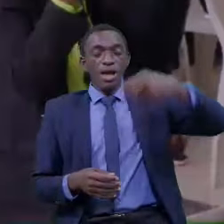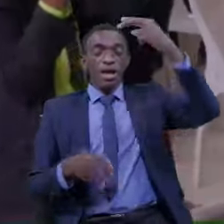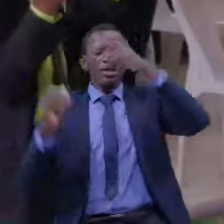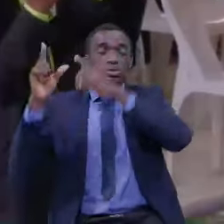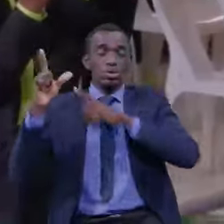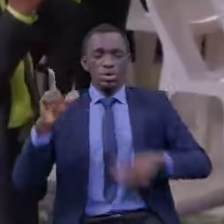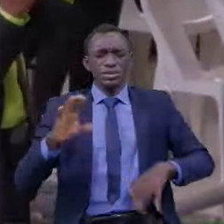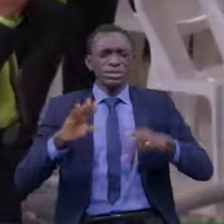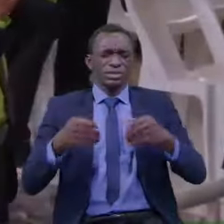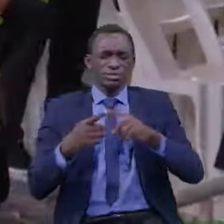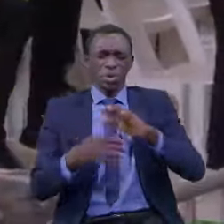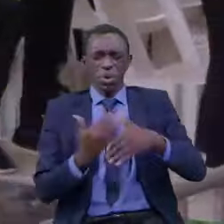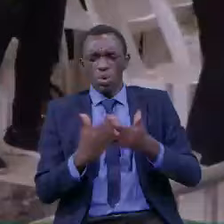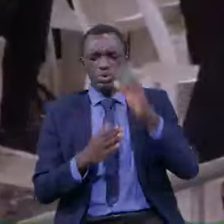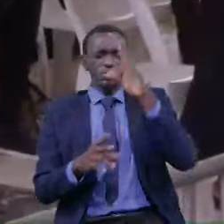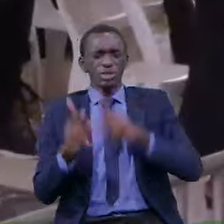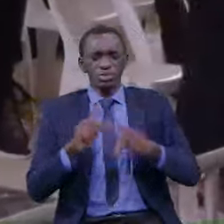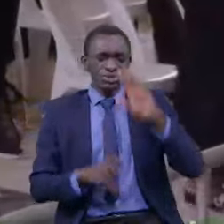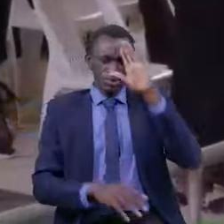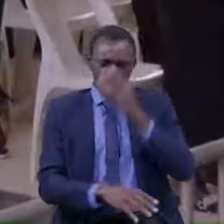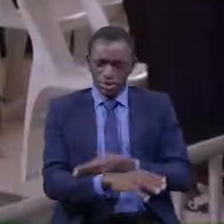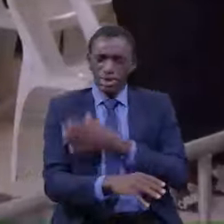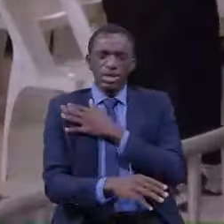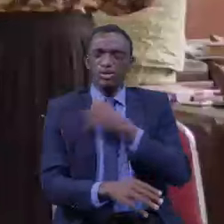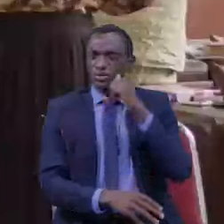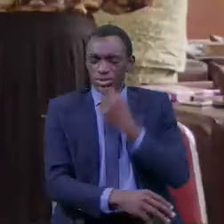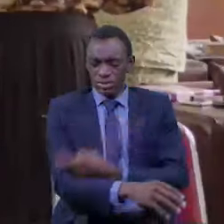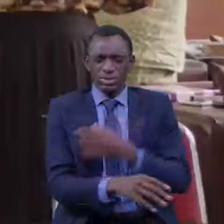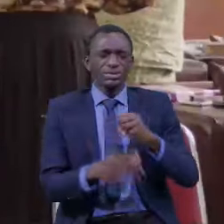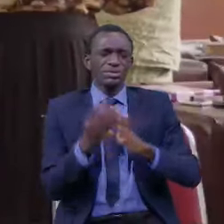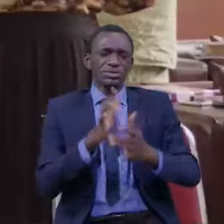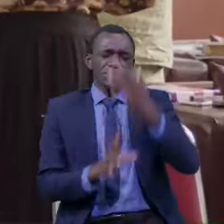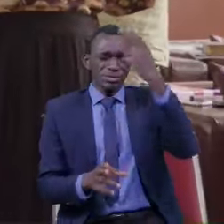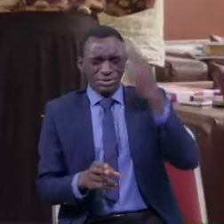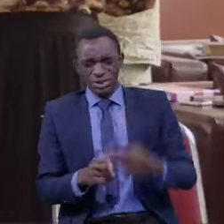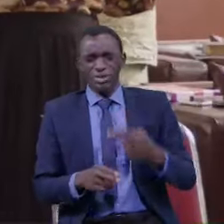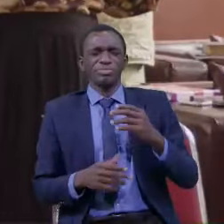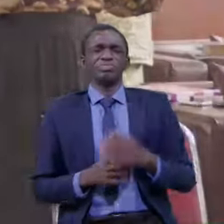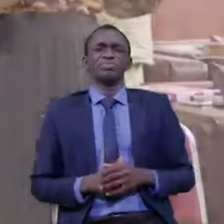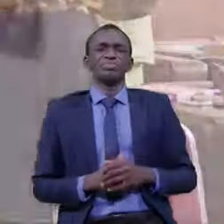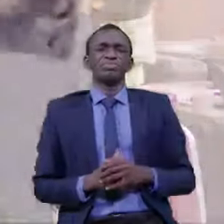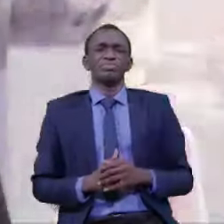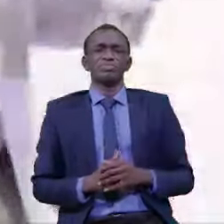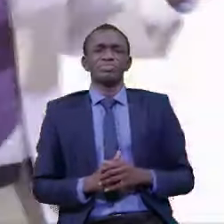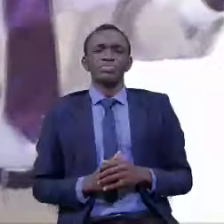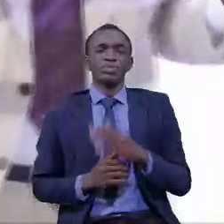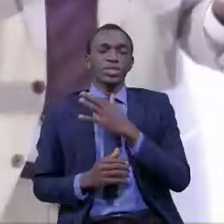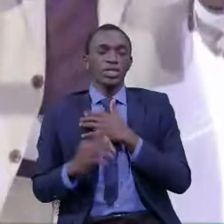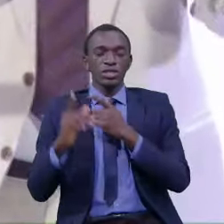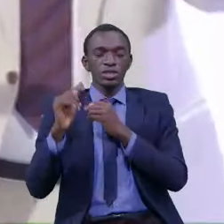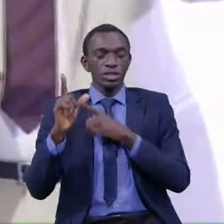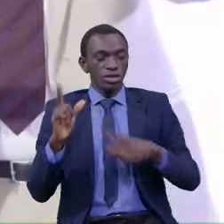sons, your daughters, in Jesus' name. My Lord, whatever